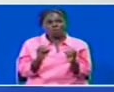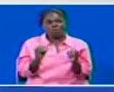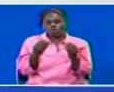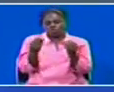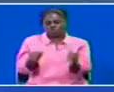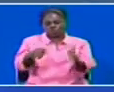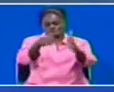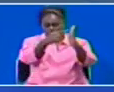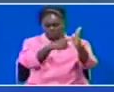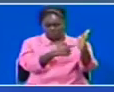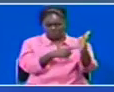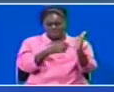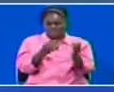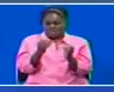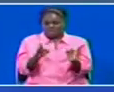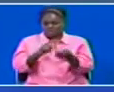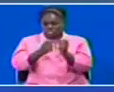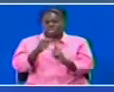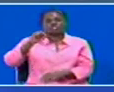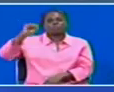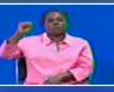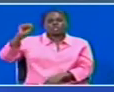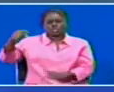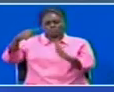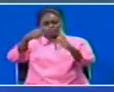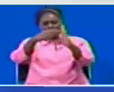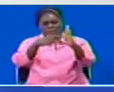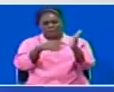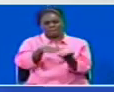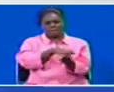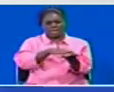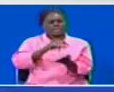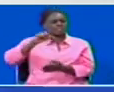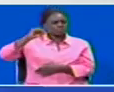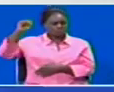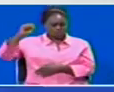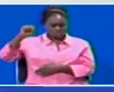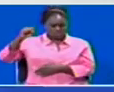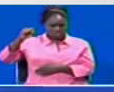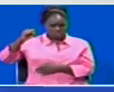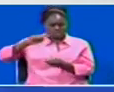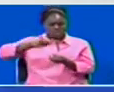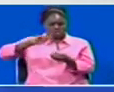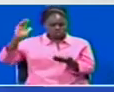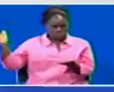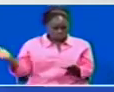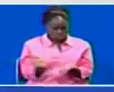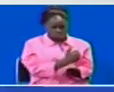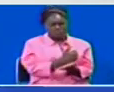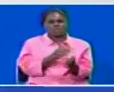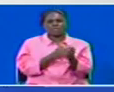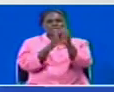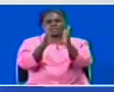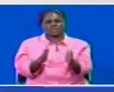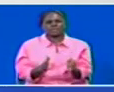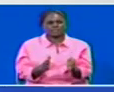issues. If we change our politics to issues-based politics, we will automatically sweep away the old crop of leaders